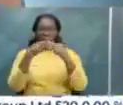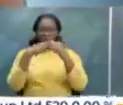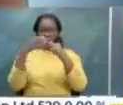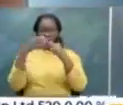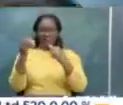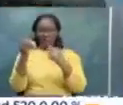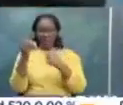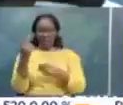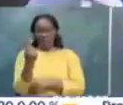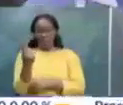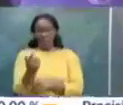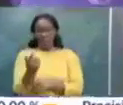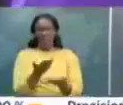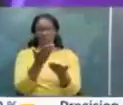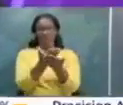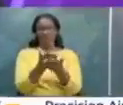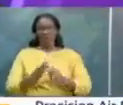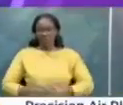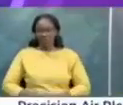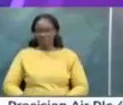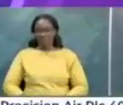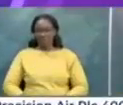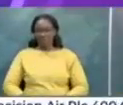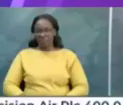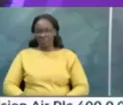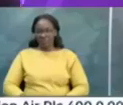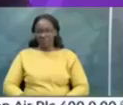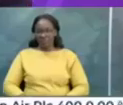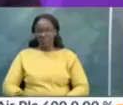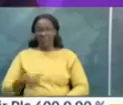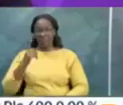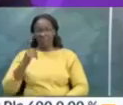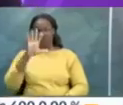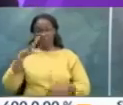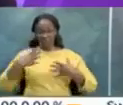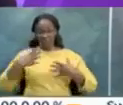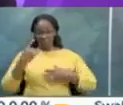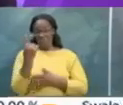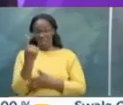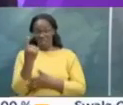shillings. Yes. Wow, 90 shillings. Yep, the first 5 will on